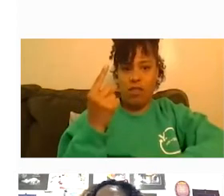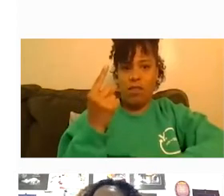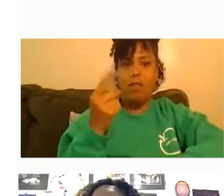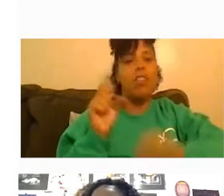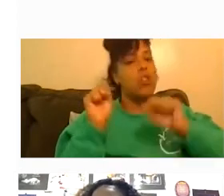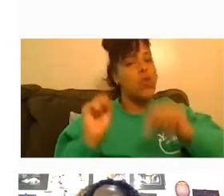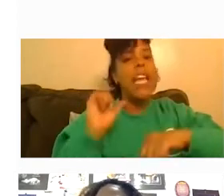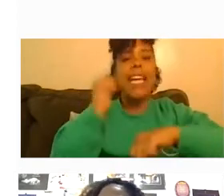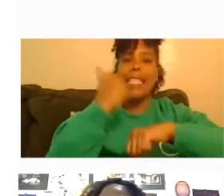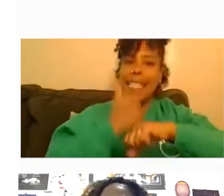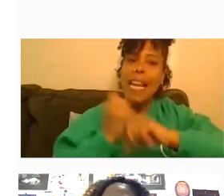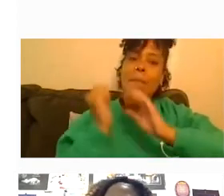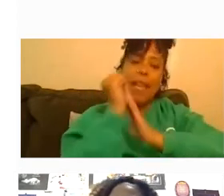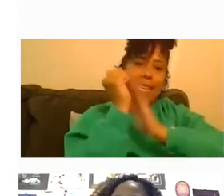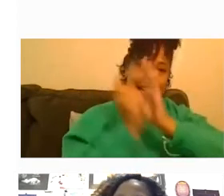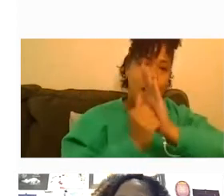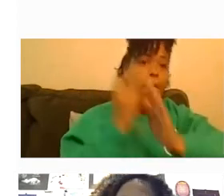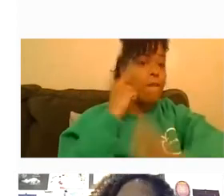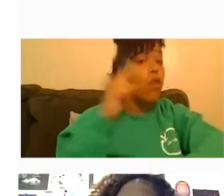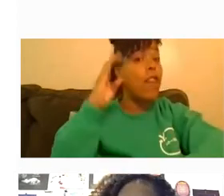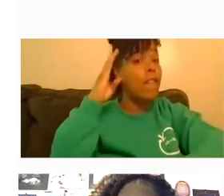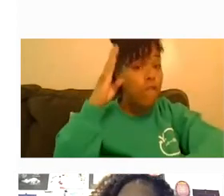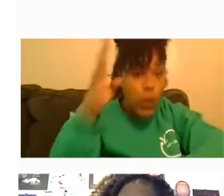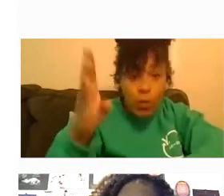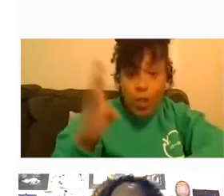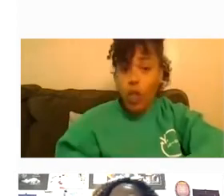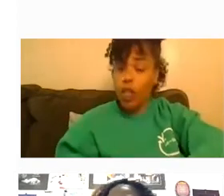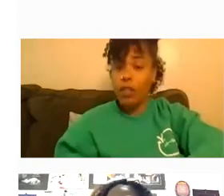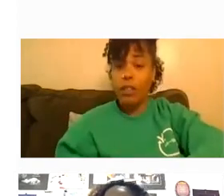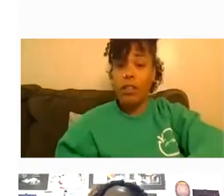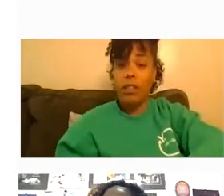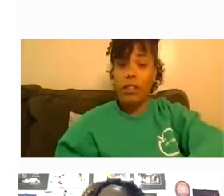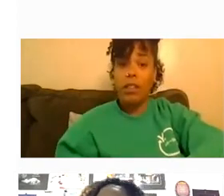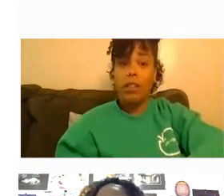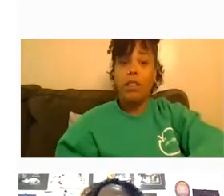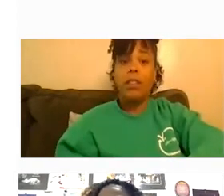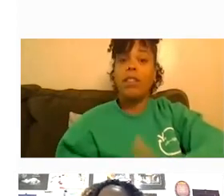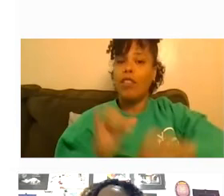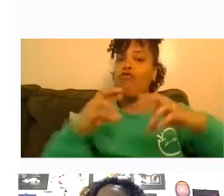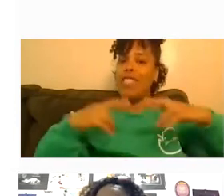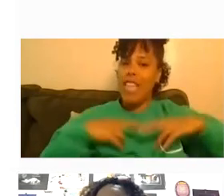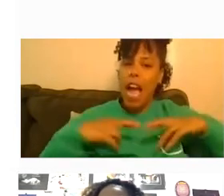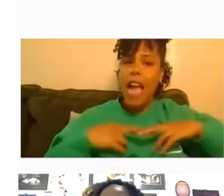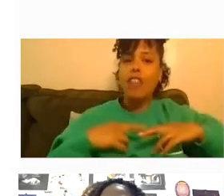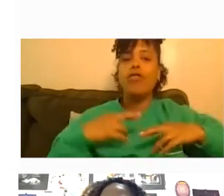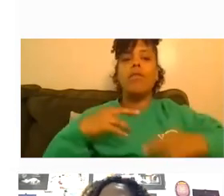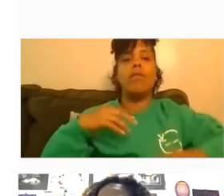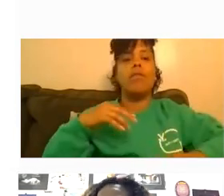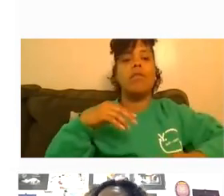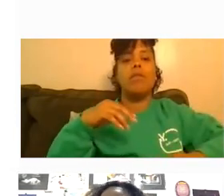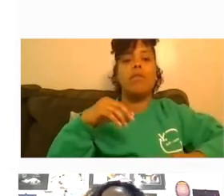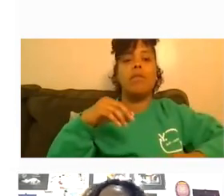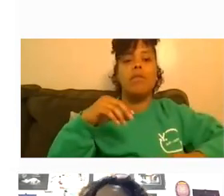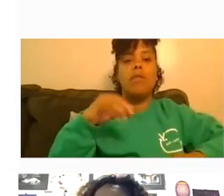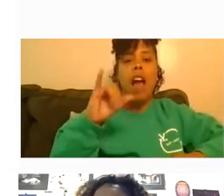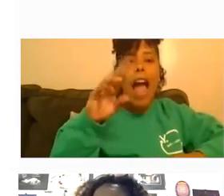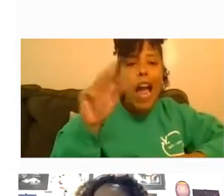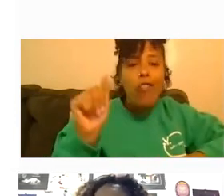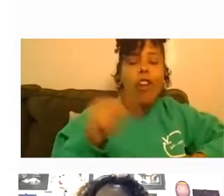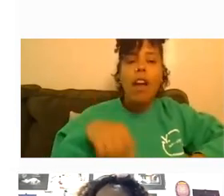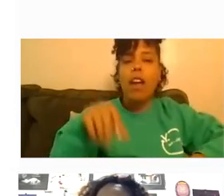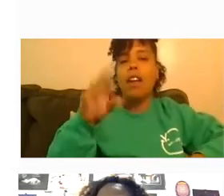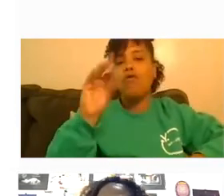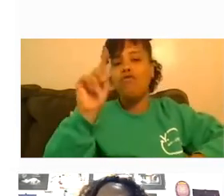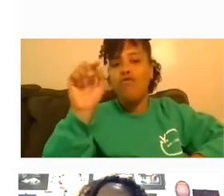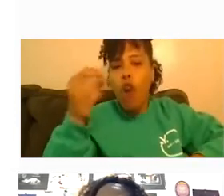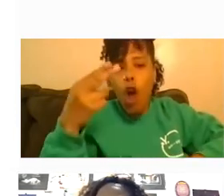the future. Yes, you can, which is the retirement accounts, the Roths, the traditionals, the 401ks, the tax deferred